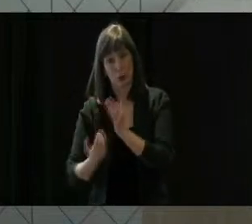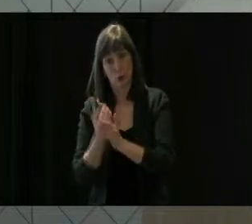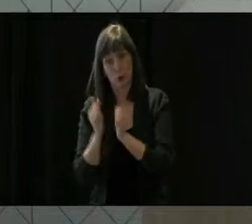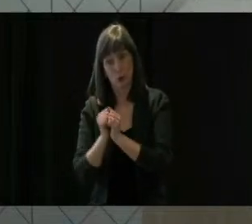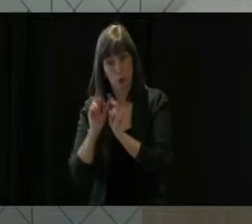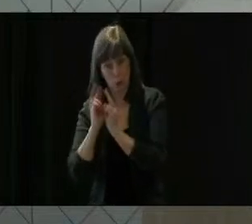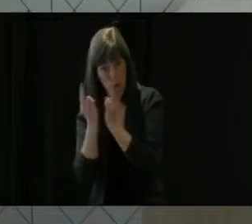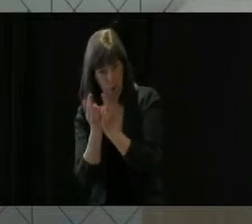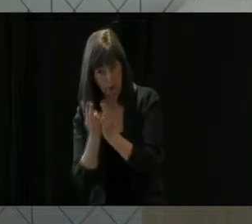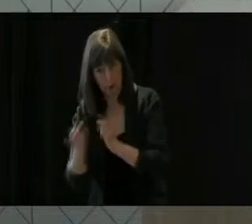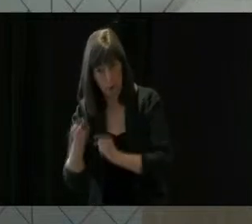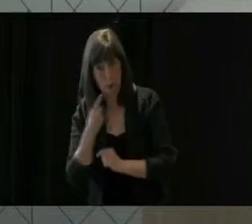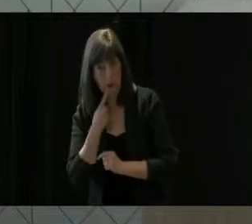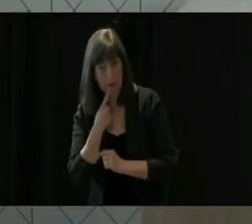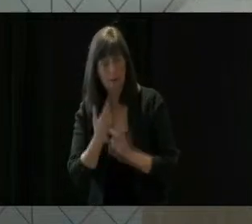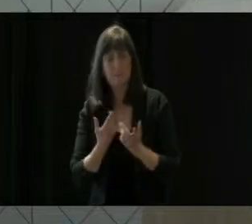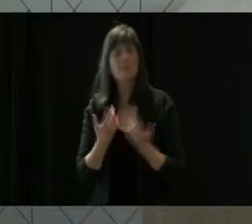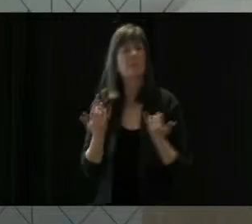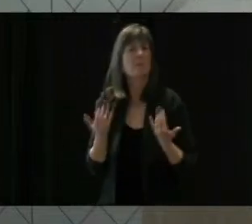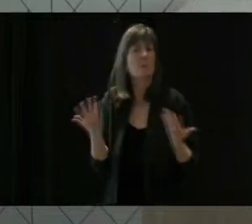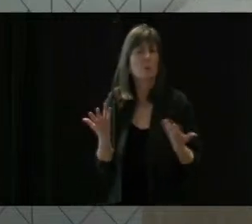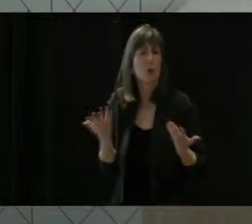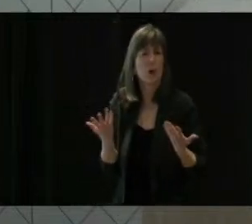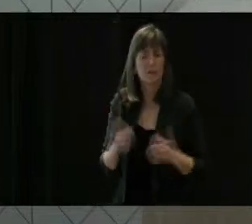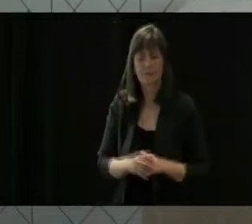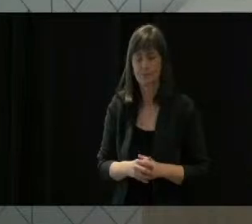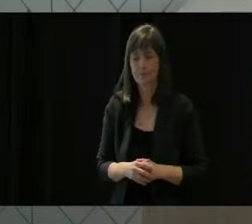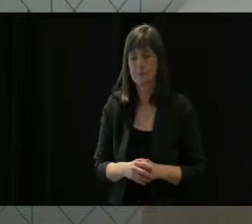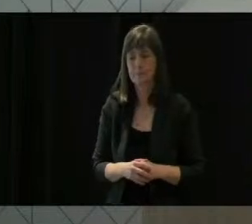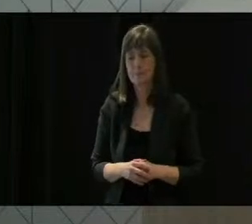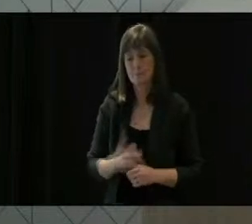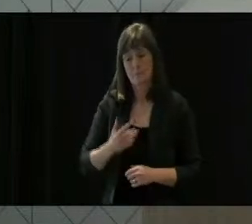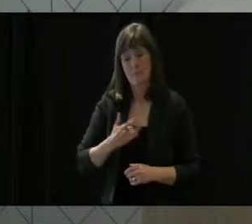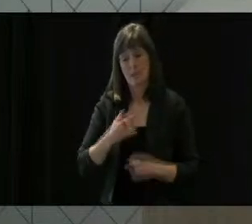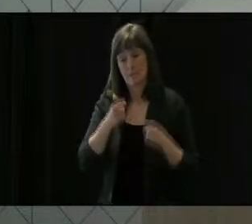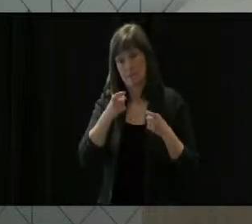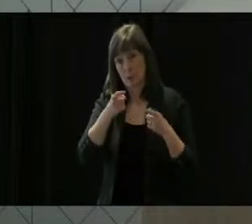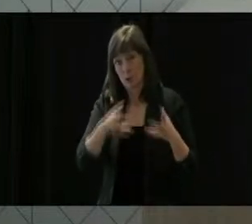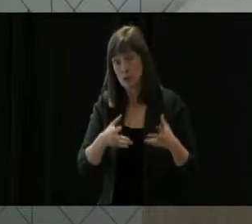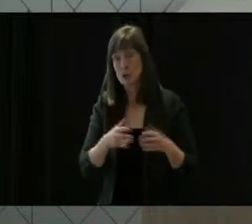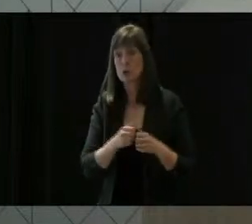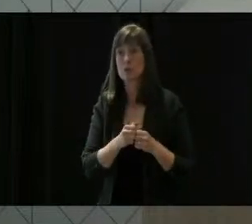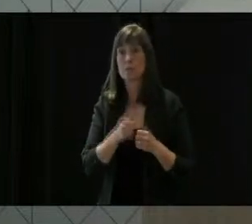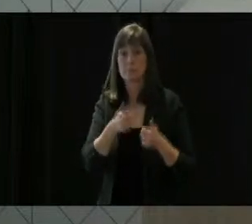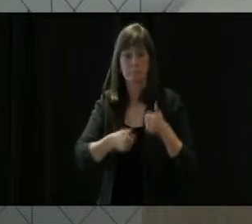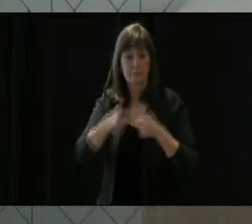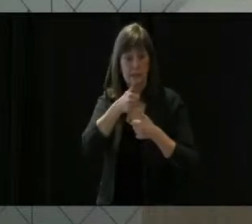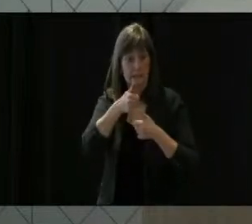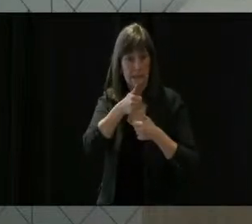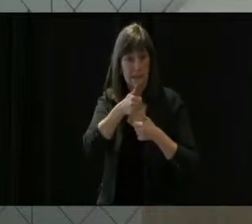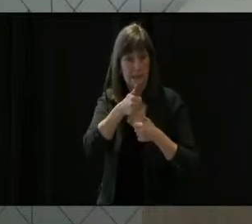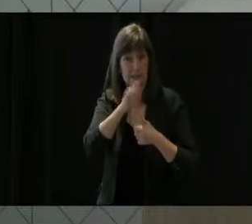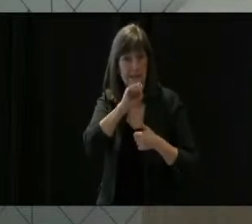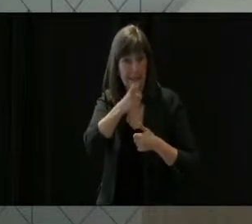Well, I think, managers and executives in the authorities that